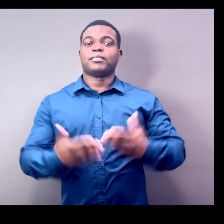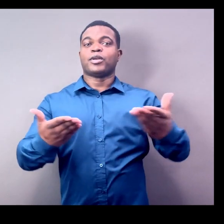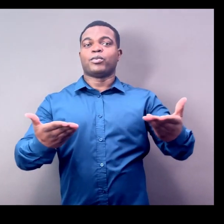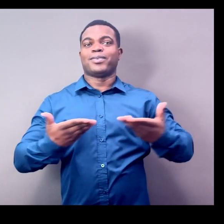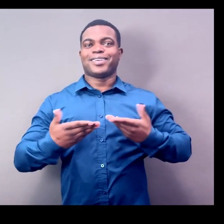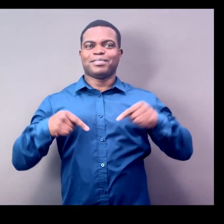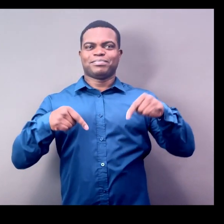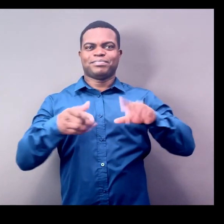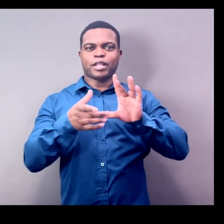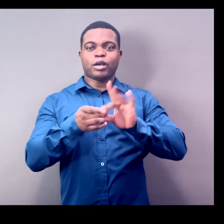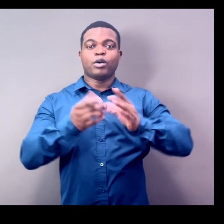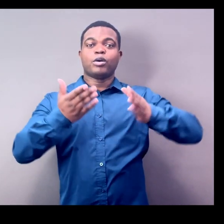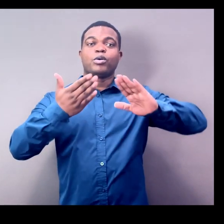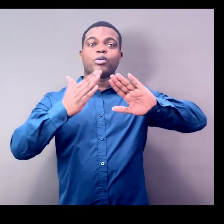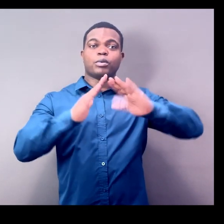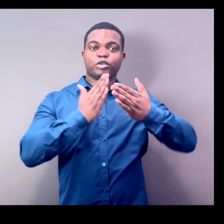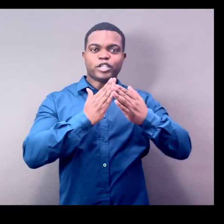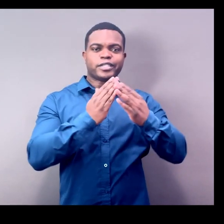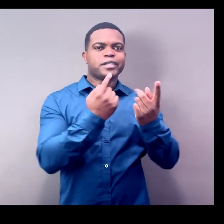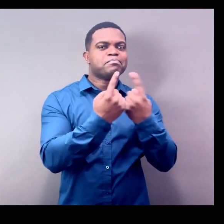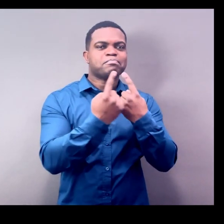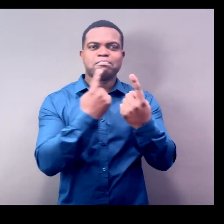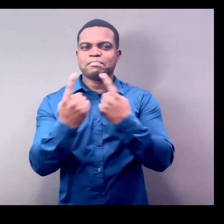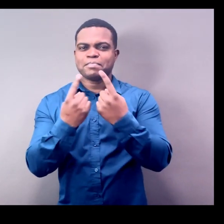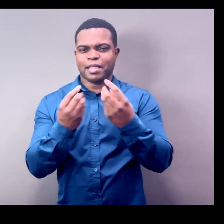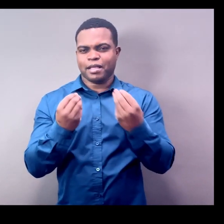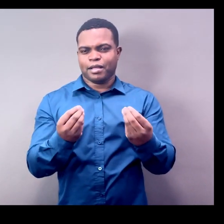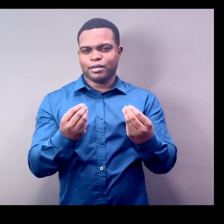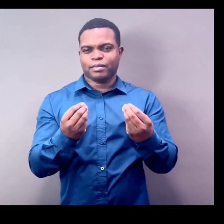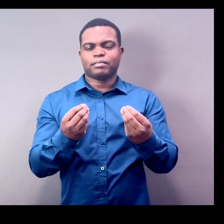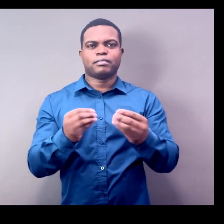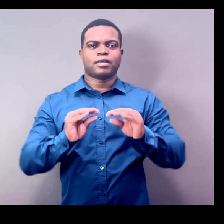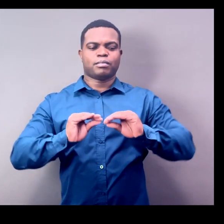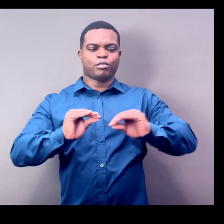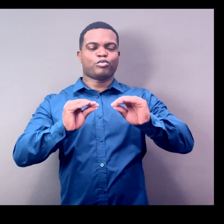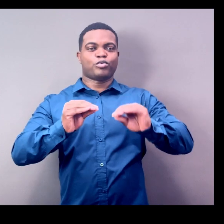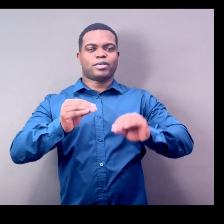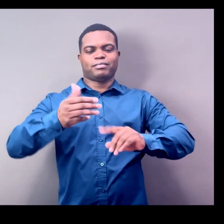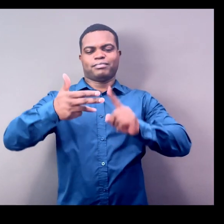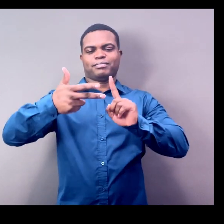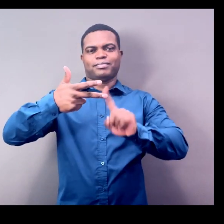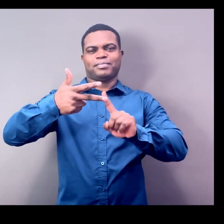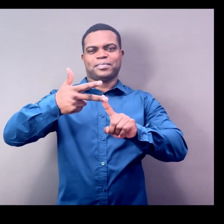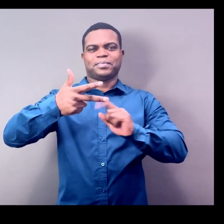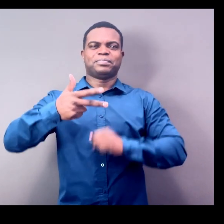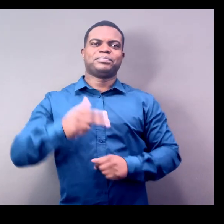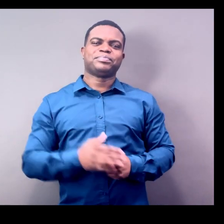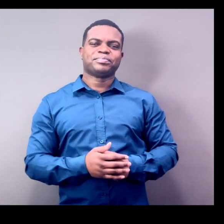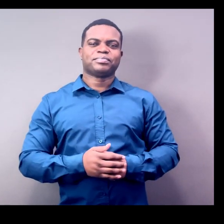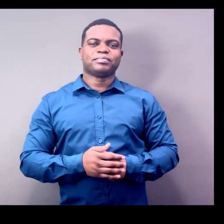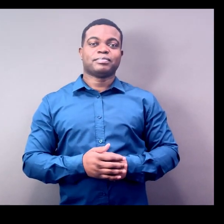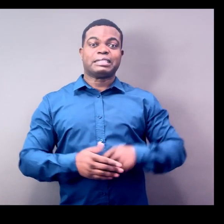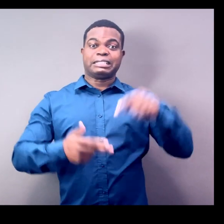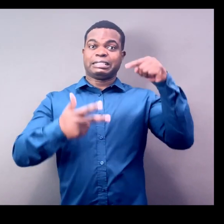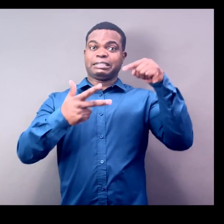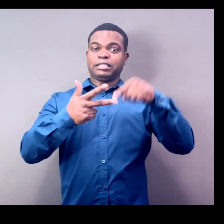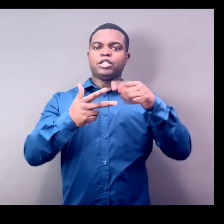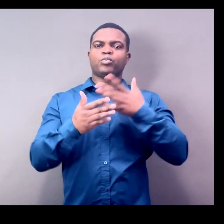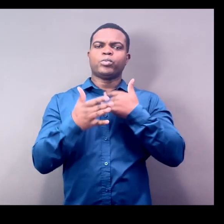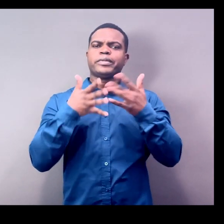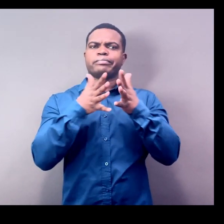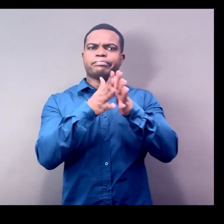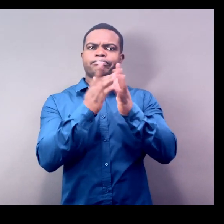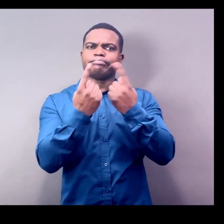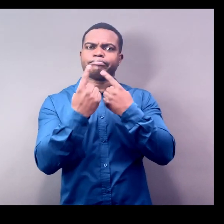Welcome back to Community Engagement Essentials. This is Module 3, and in this module, we are going to be